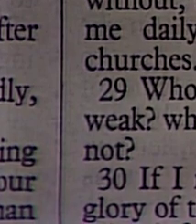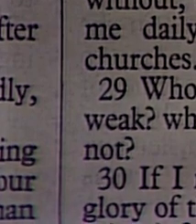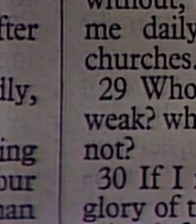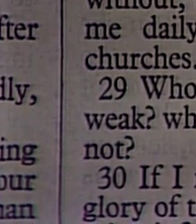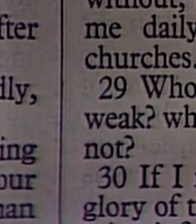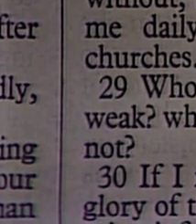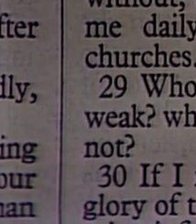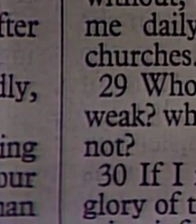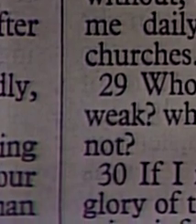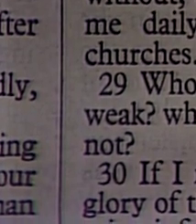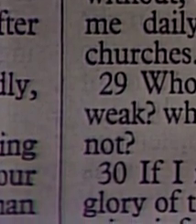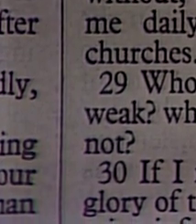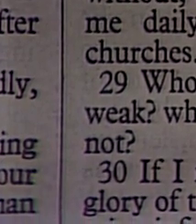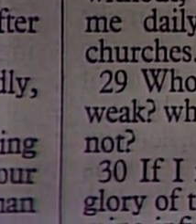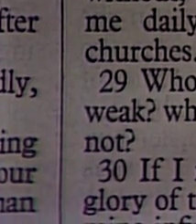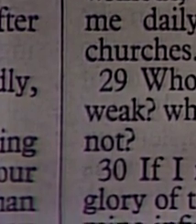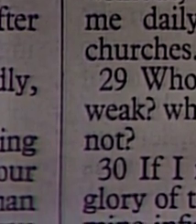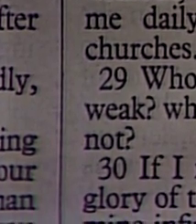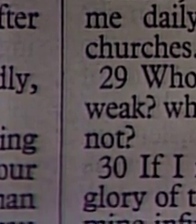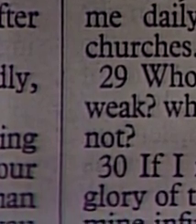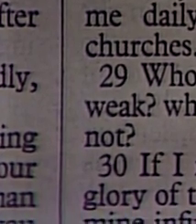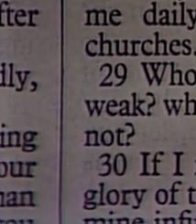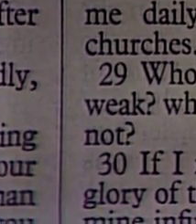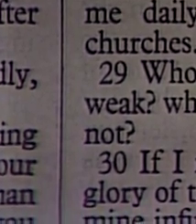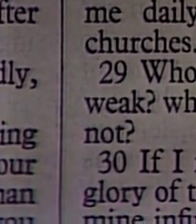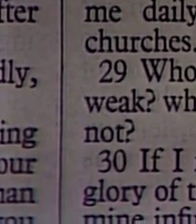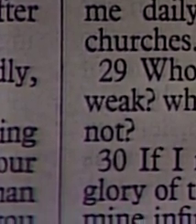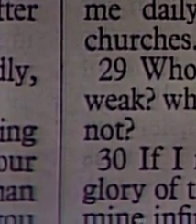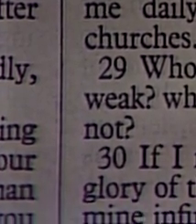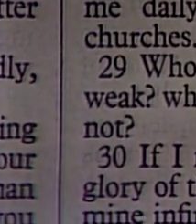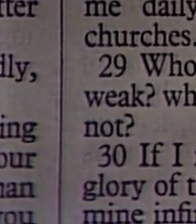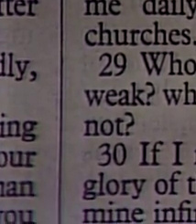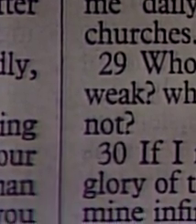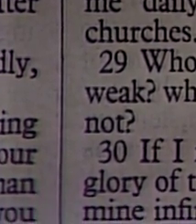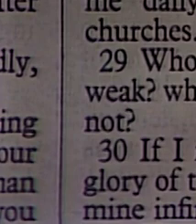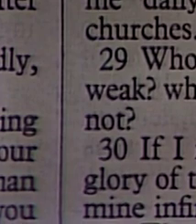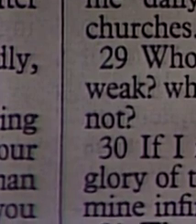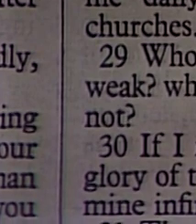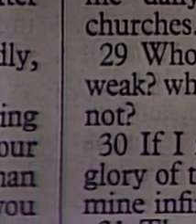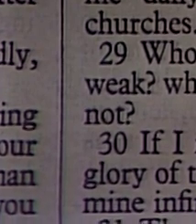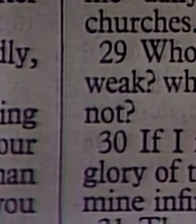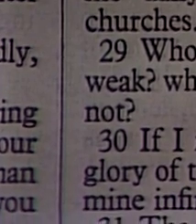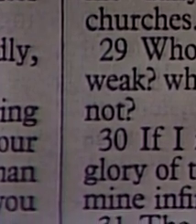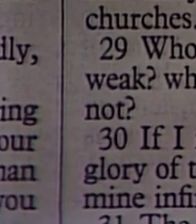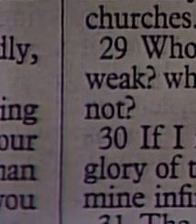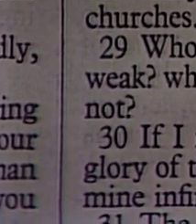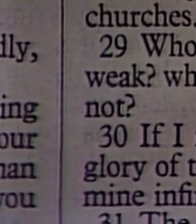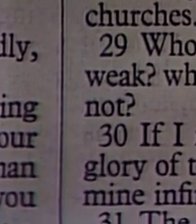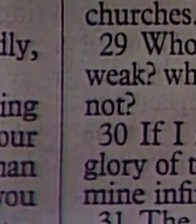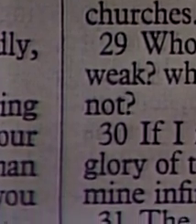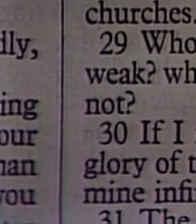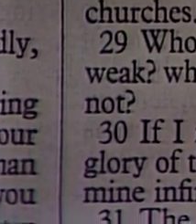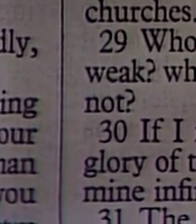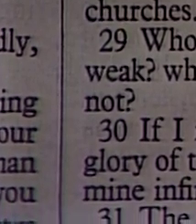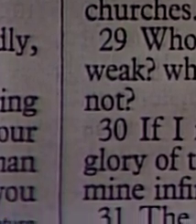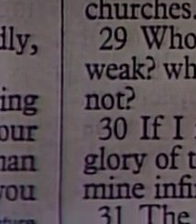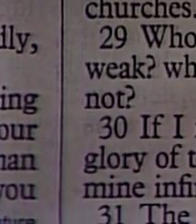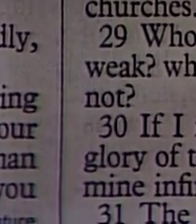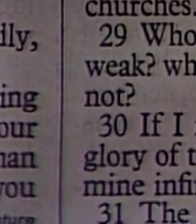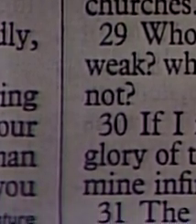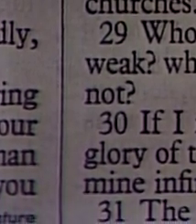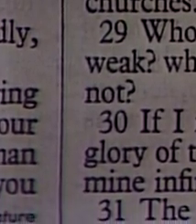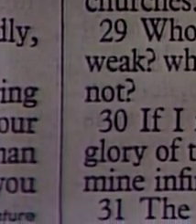often, that means sleepless nights, in hunger and thirst, in fastings often,